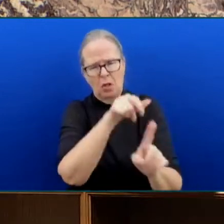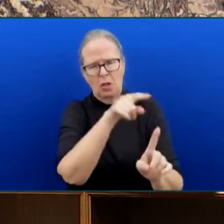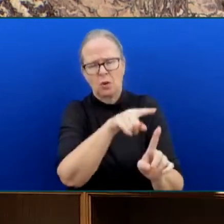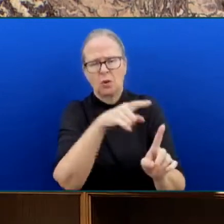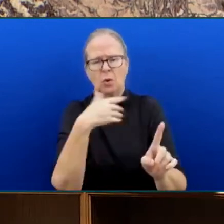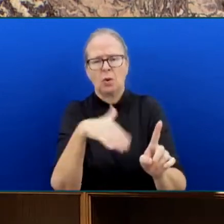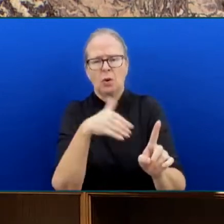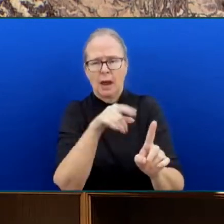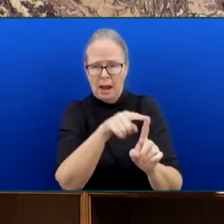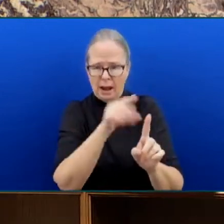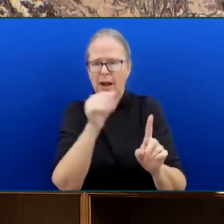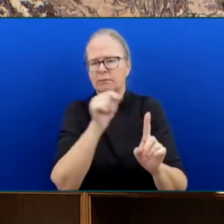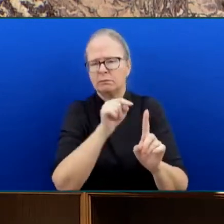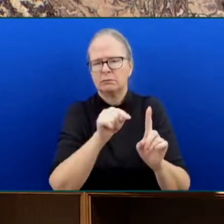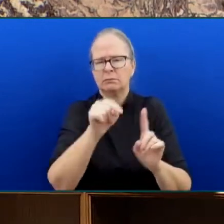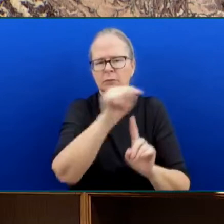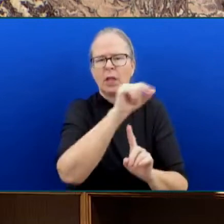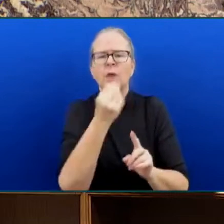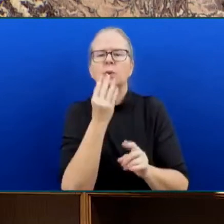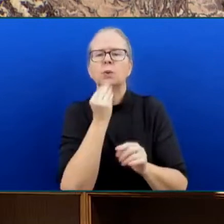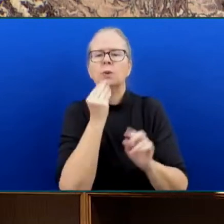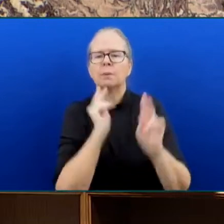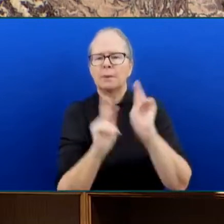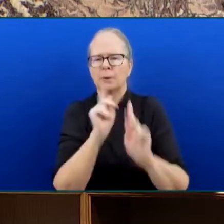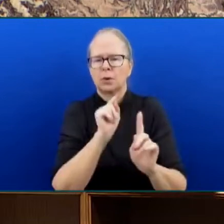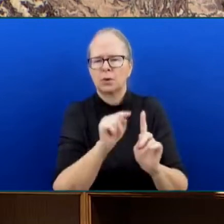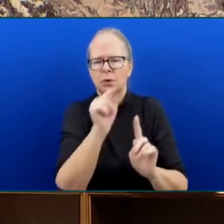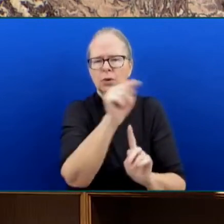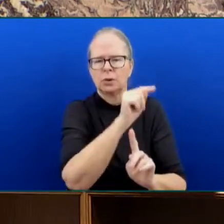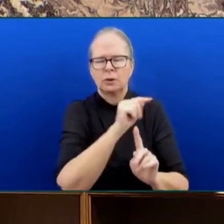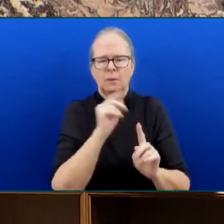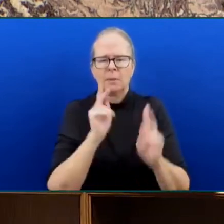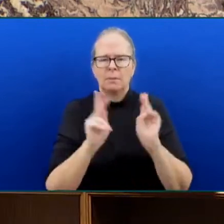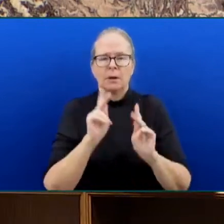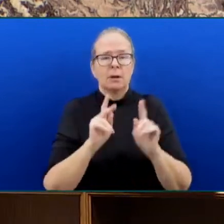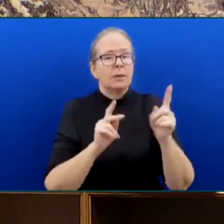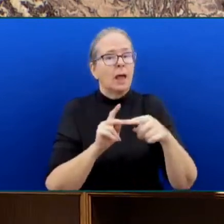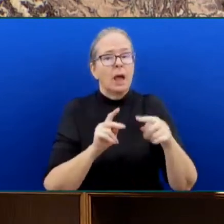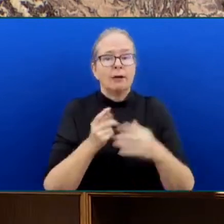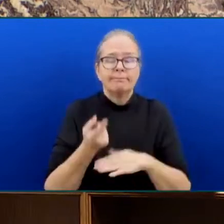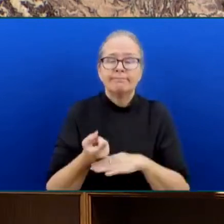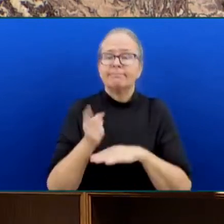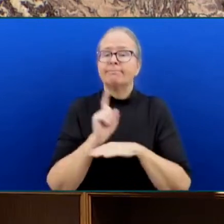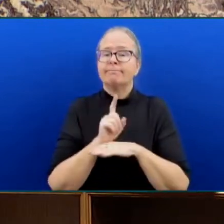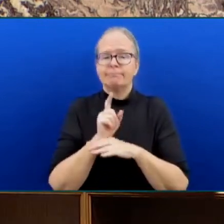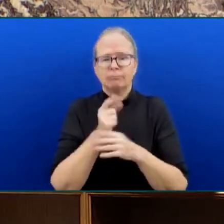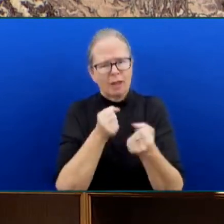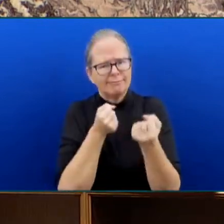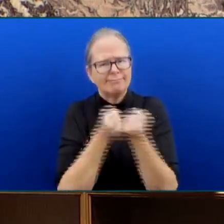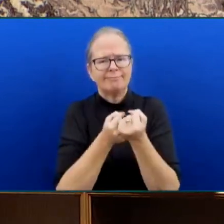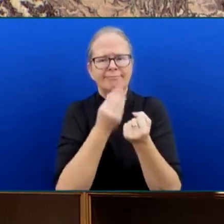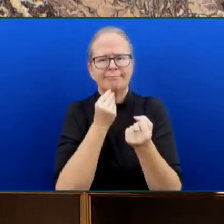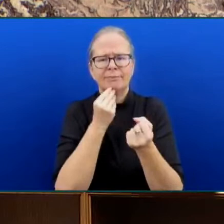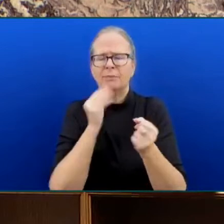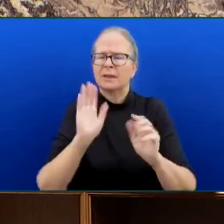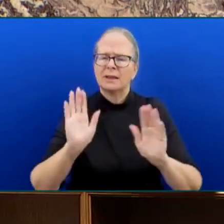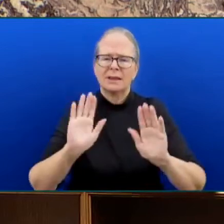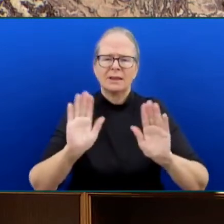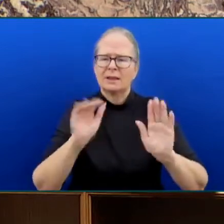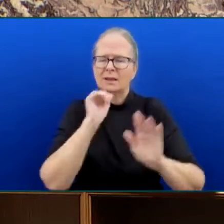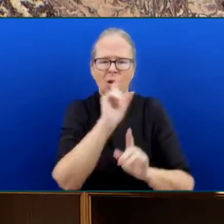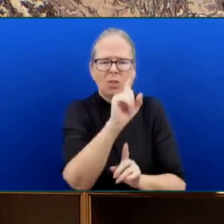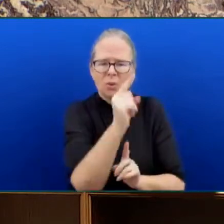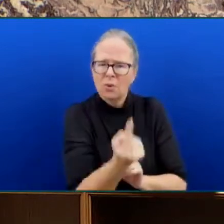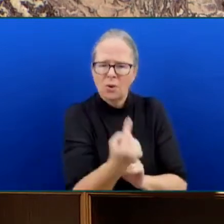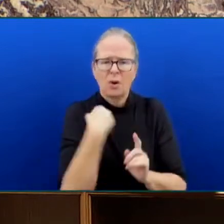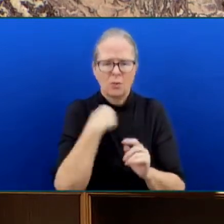this platform for good and show the Jewish community that they are not alone. Because sadly, those threats